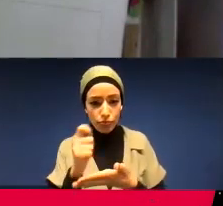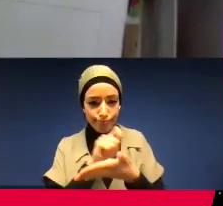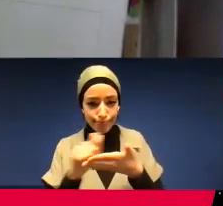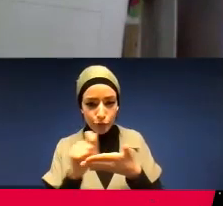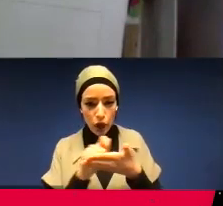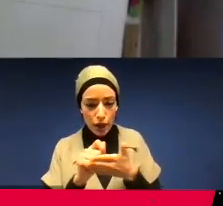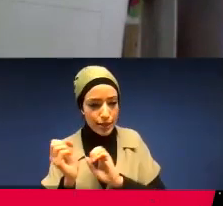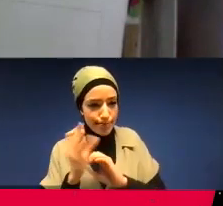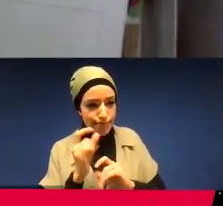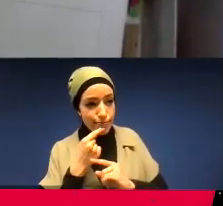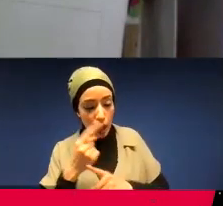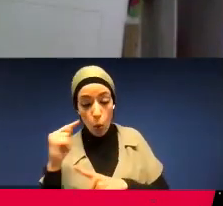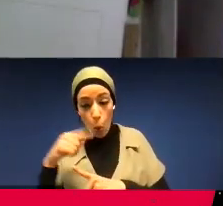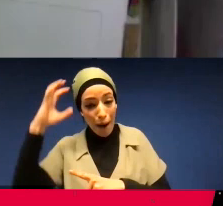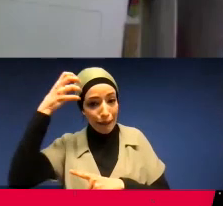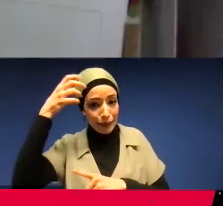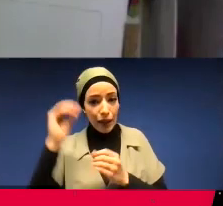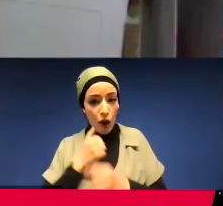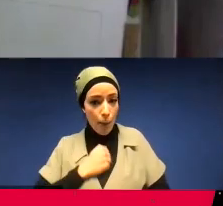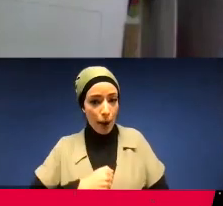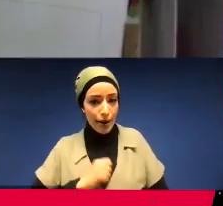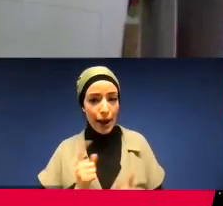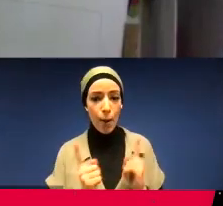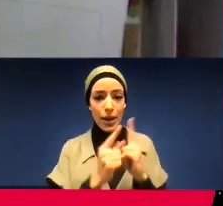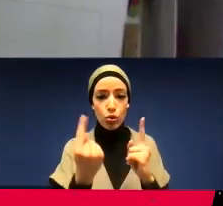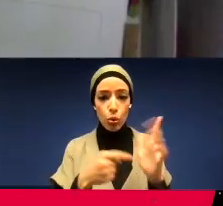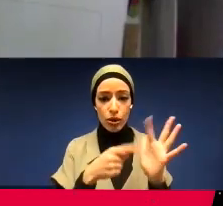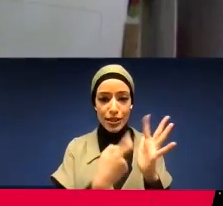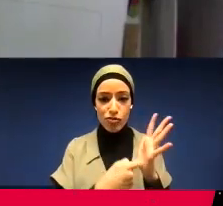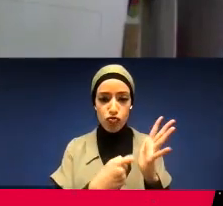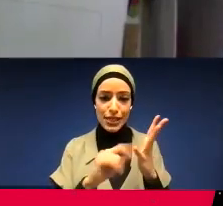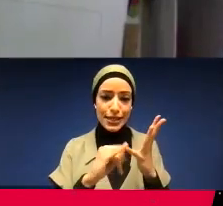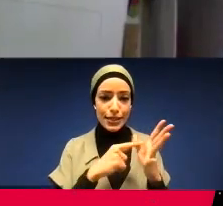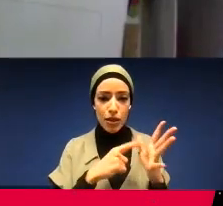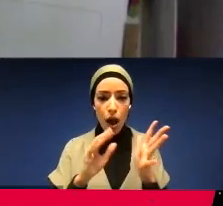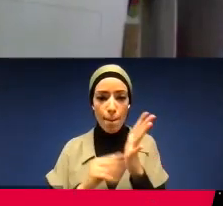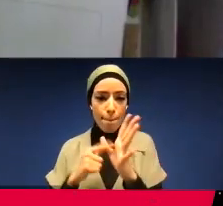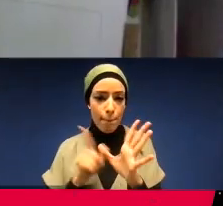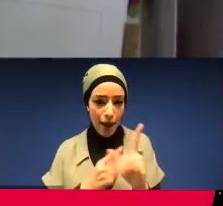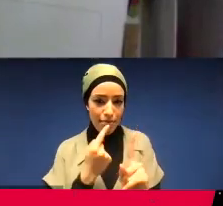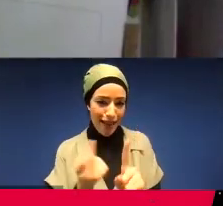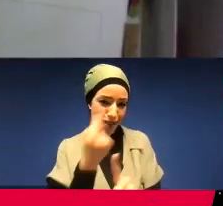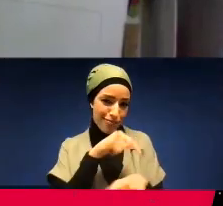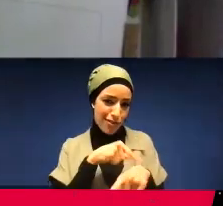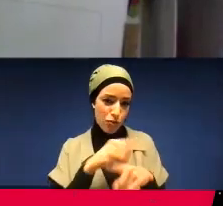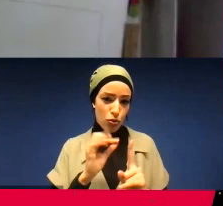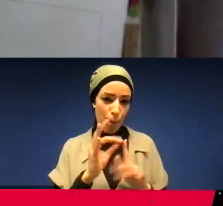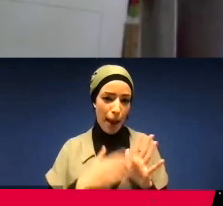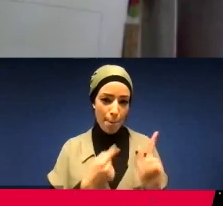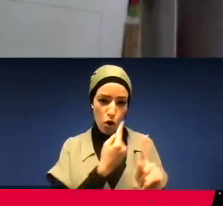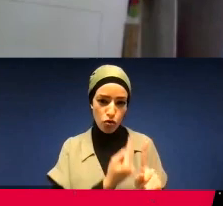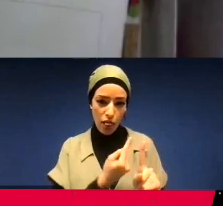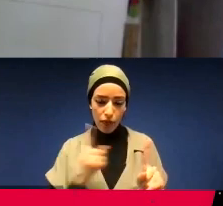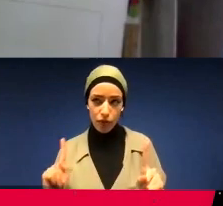that the King of Bahrain is meeting with Theresa May. At that time, Theresa May was the prime minister. And I thought this is a